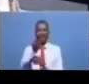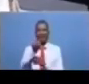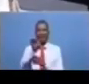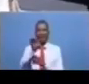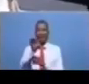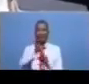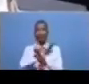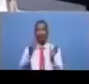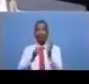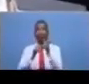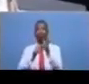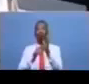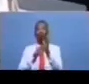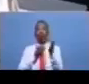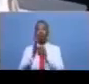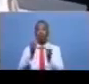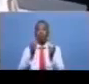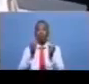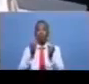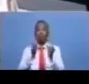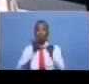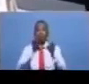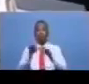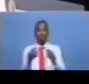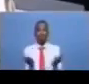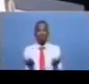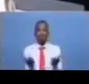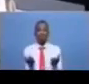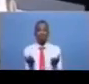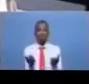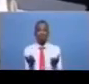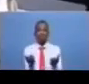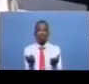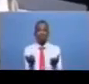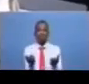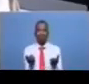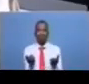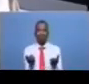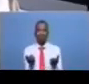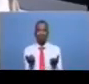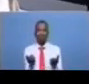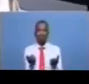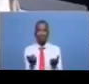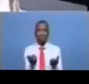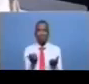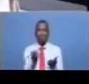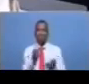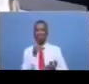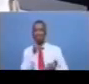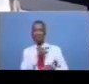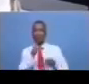that these fundamental errors of law have occasioned any miscarriage of justice